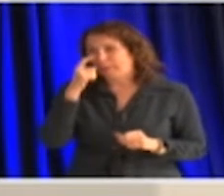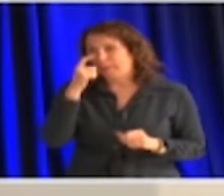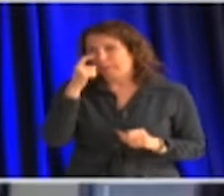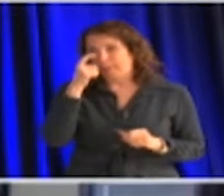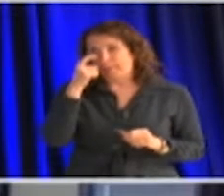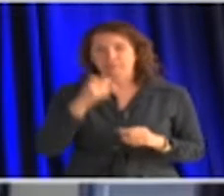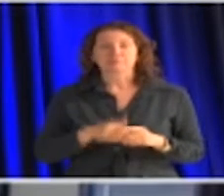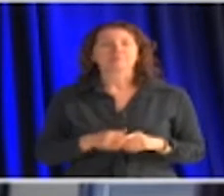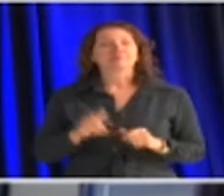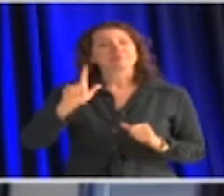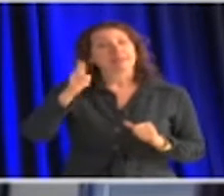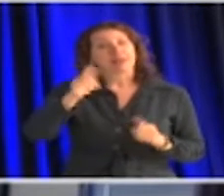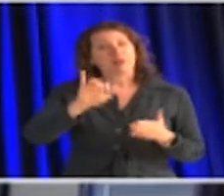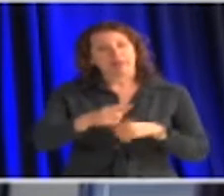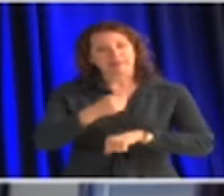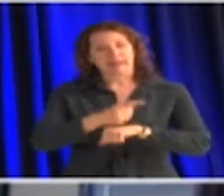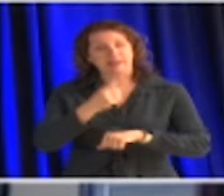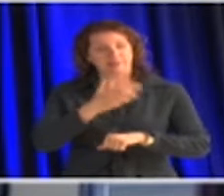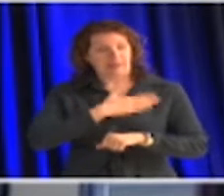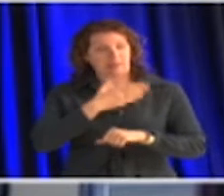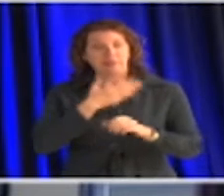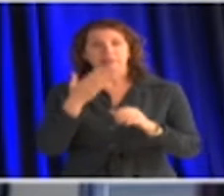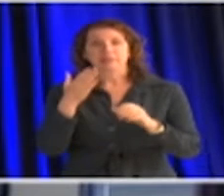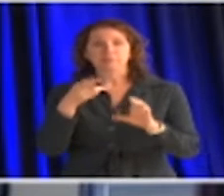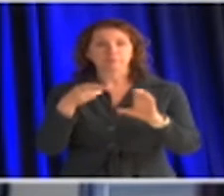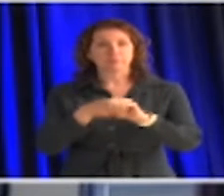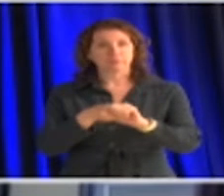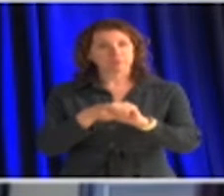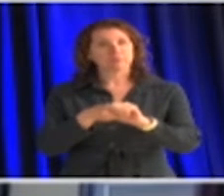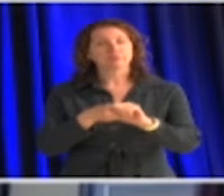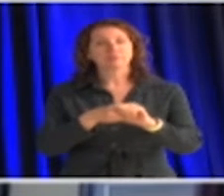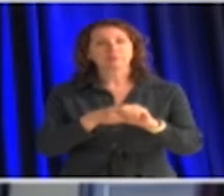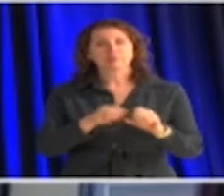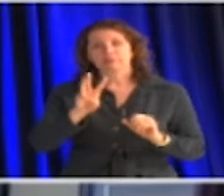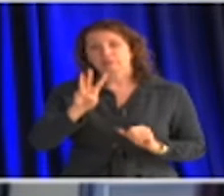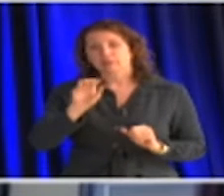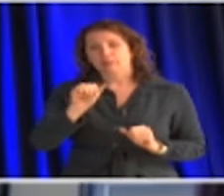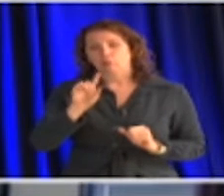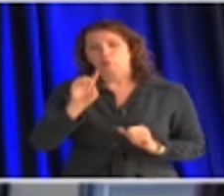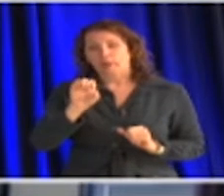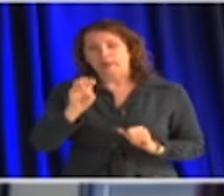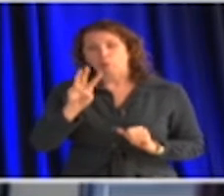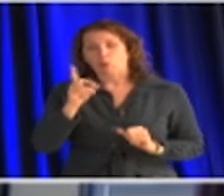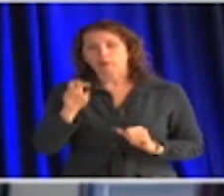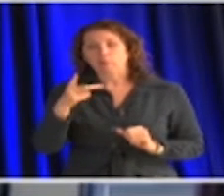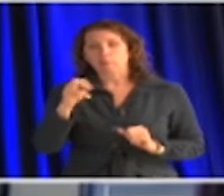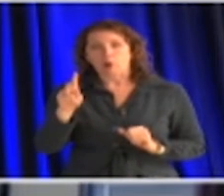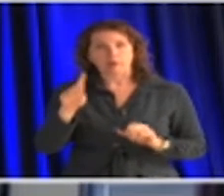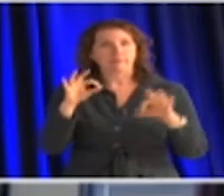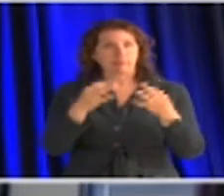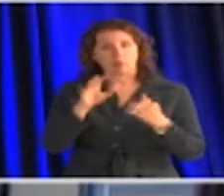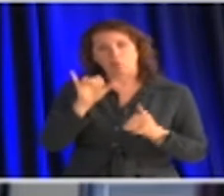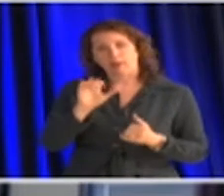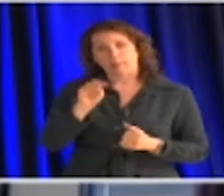I was pleased to attend the water park opening at Wade Walker Park Family YMCA. It was great to see so